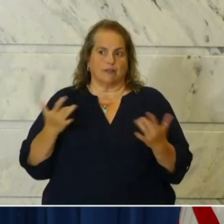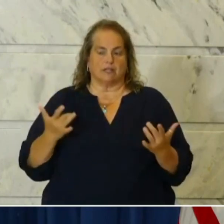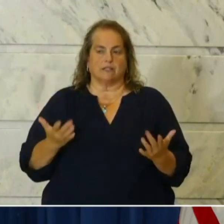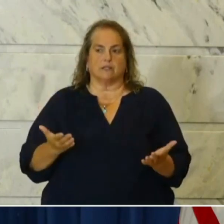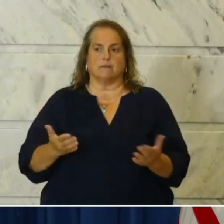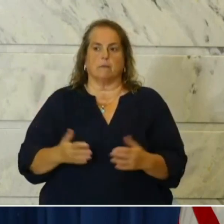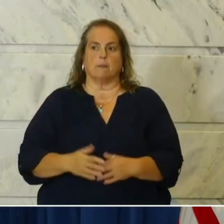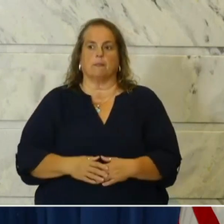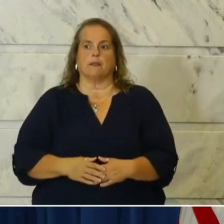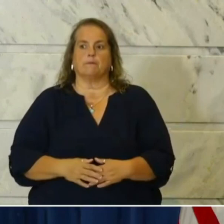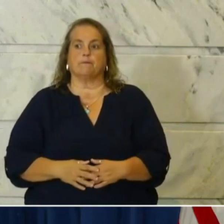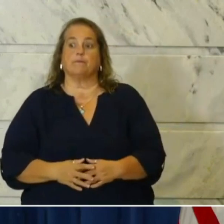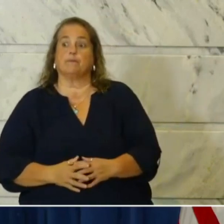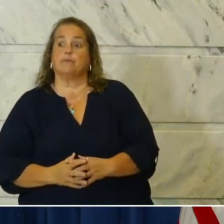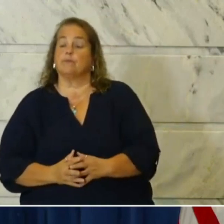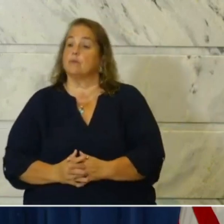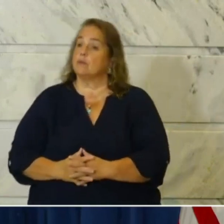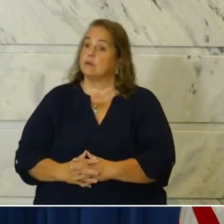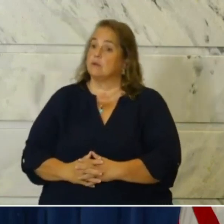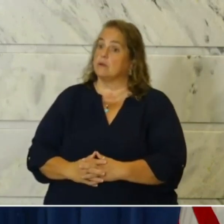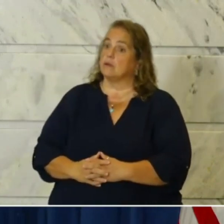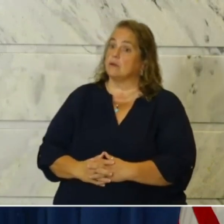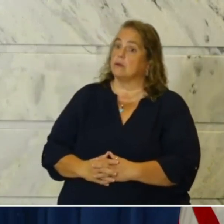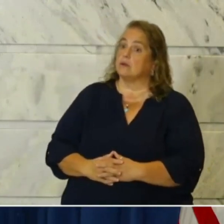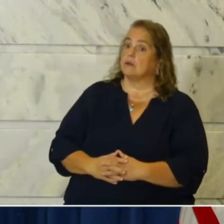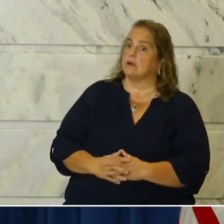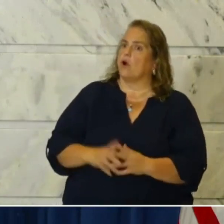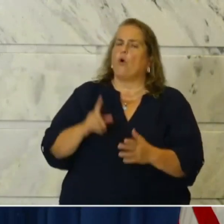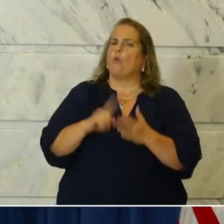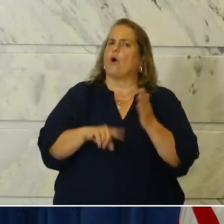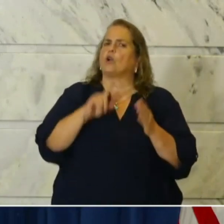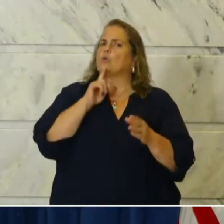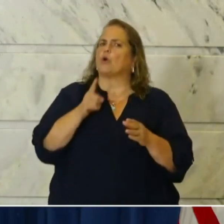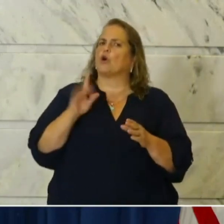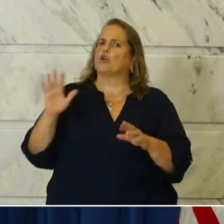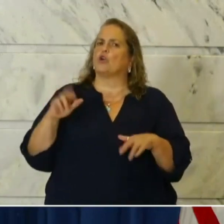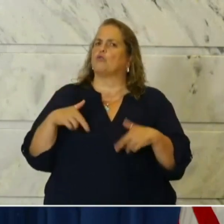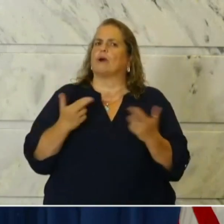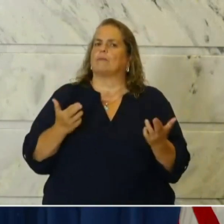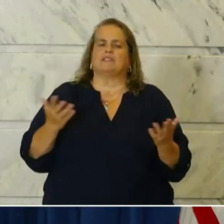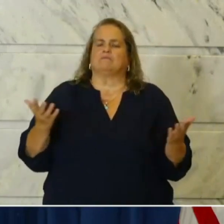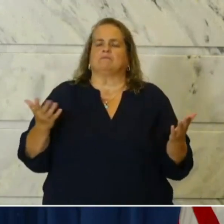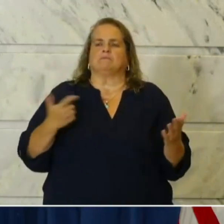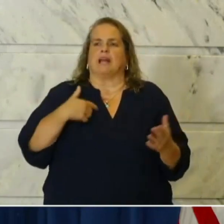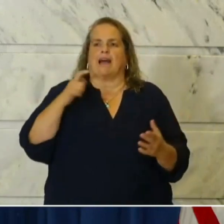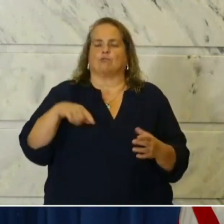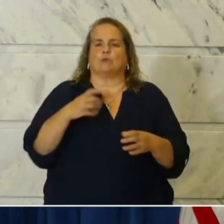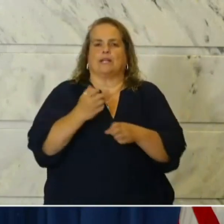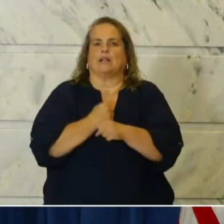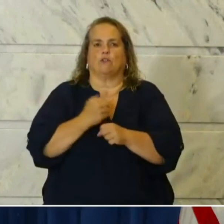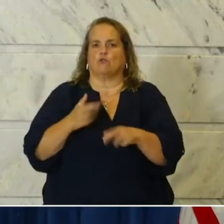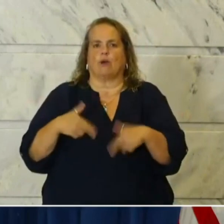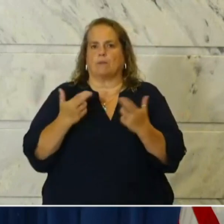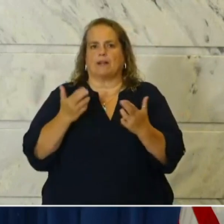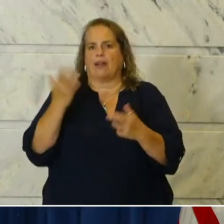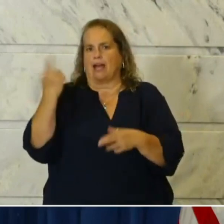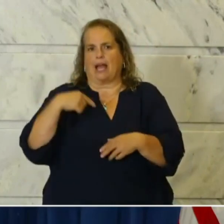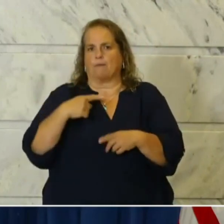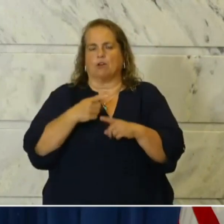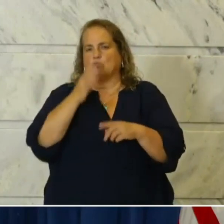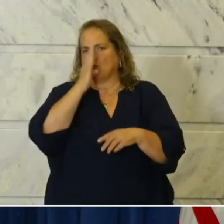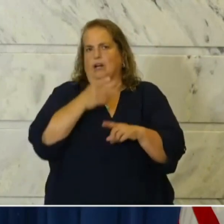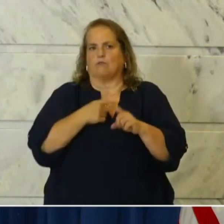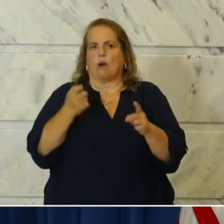instance, can you say what those recommendations were? I'd have to get the recommendations. They came directly from